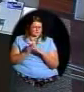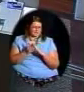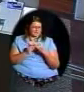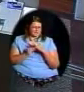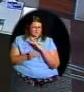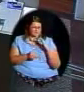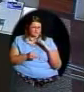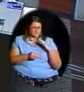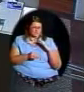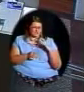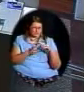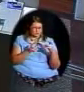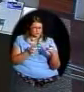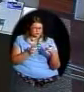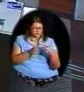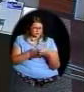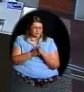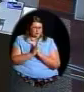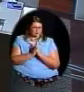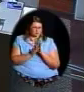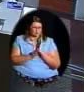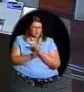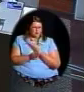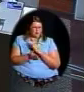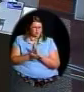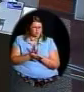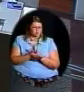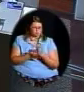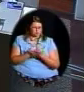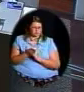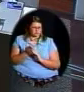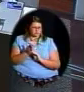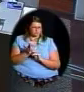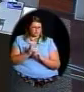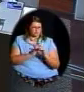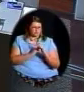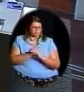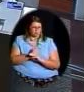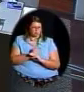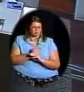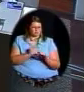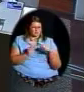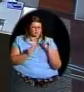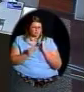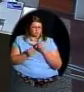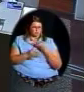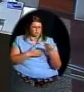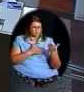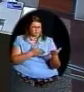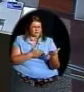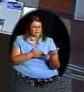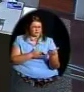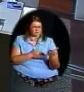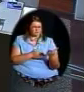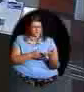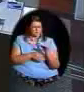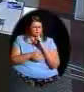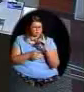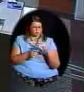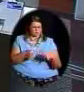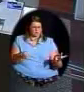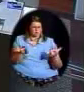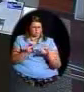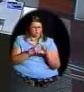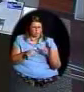in asking whether our schools and some of the programs that we're providing are important